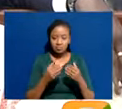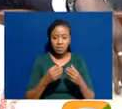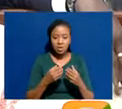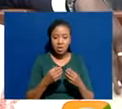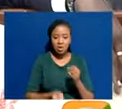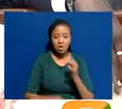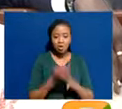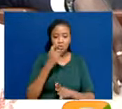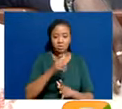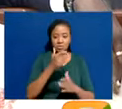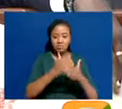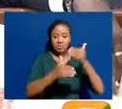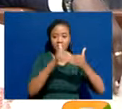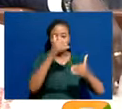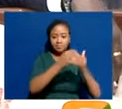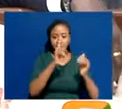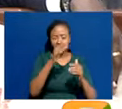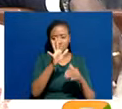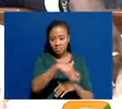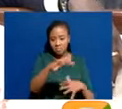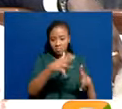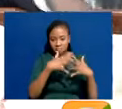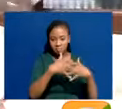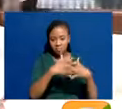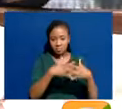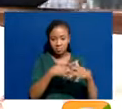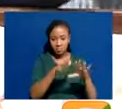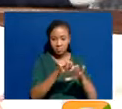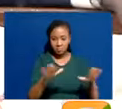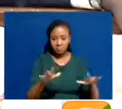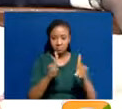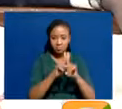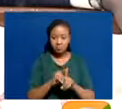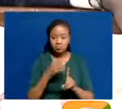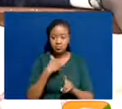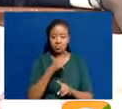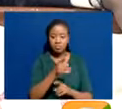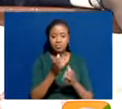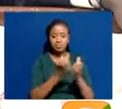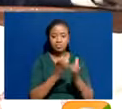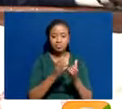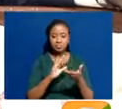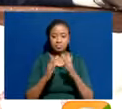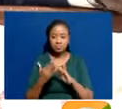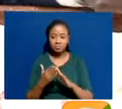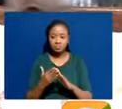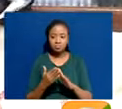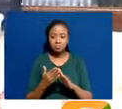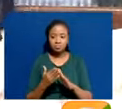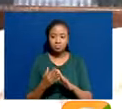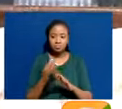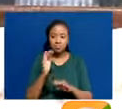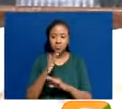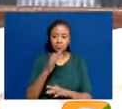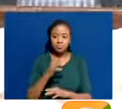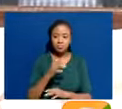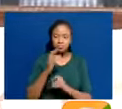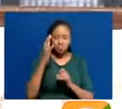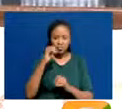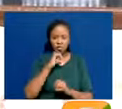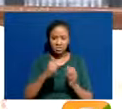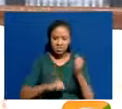in Westlands. Yeah. And there was this business community. And they asked questions, do this for us. Why are you not doing this for us?